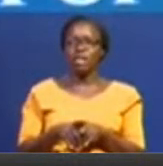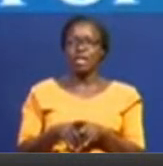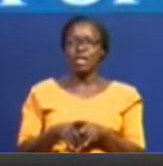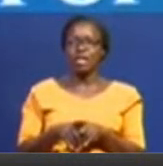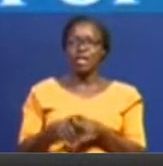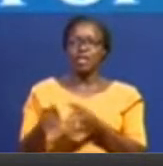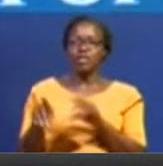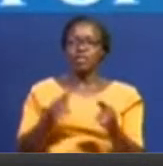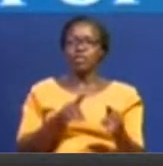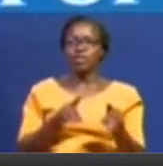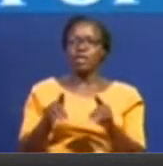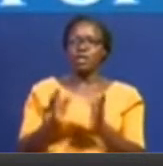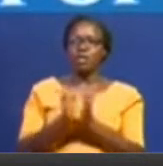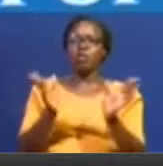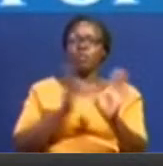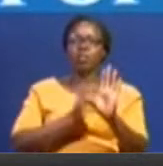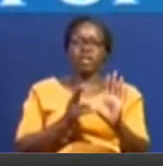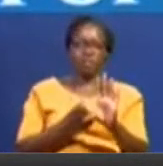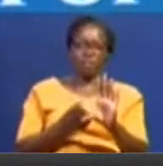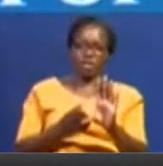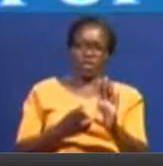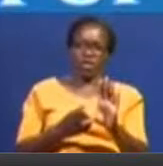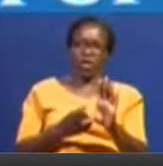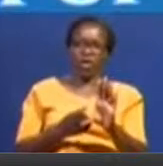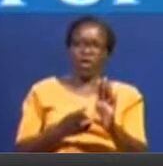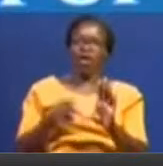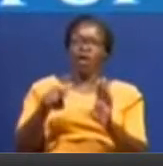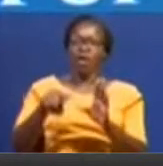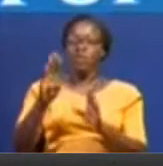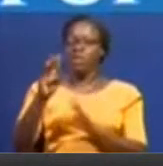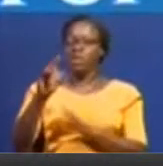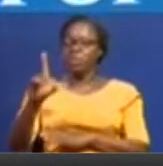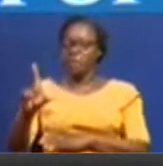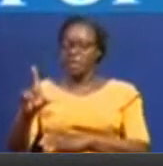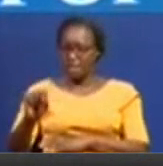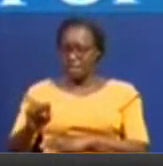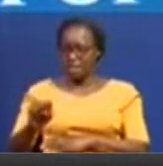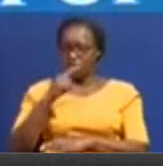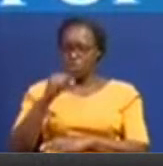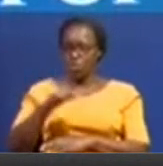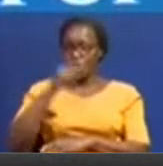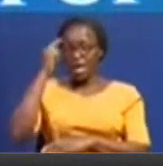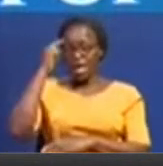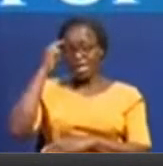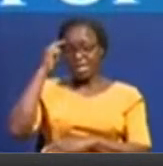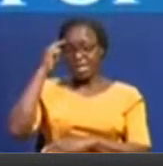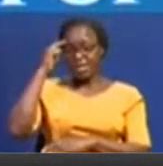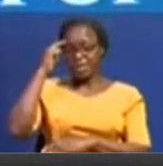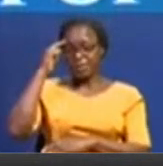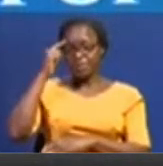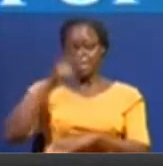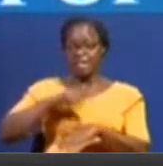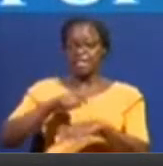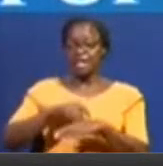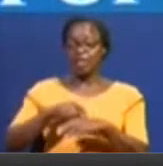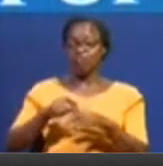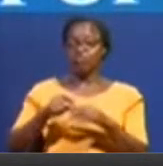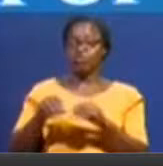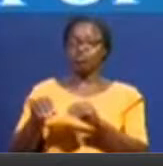conducting the public participation of these to So I think it is time to